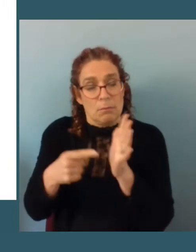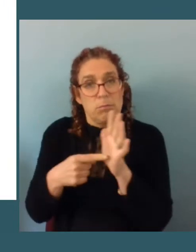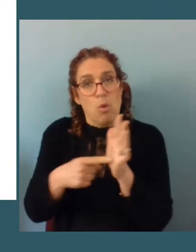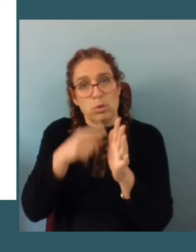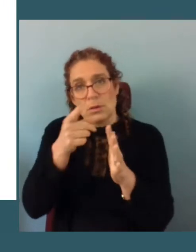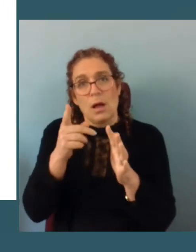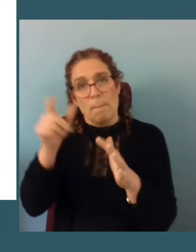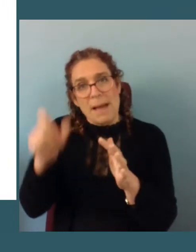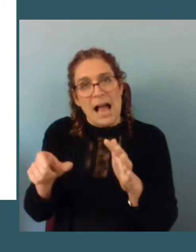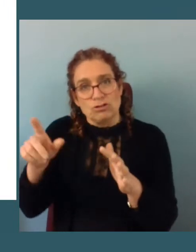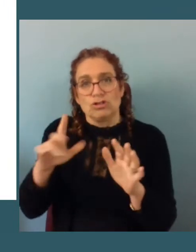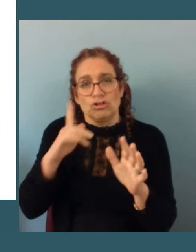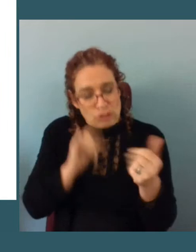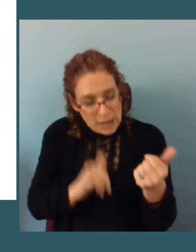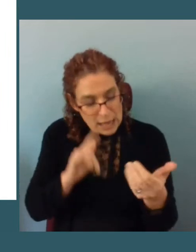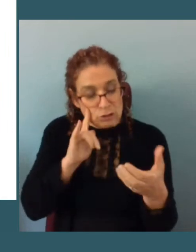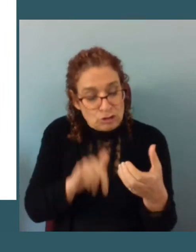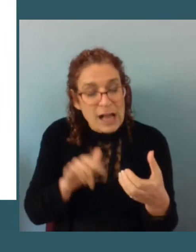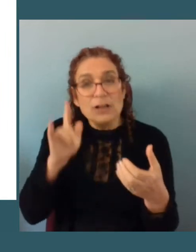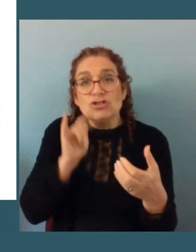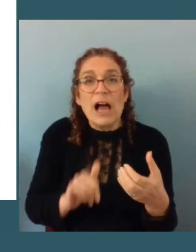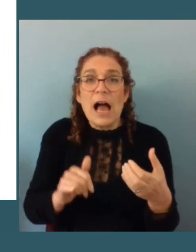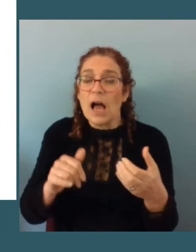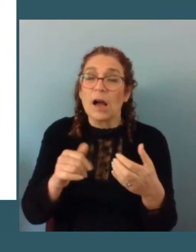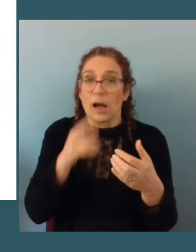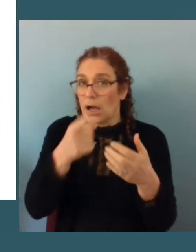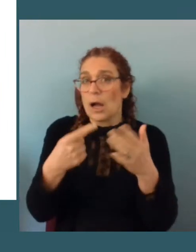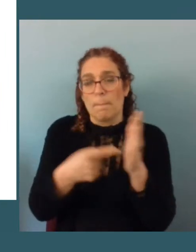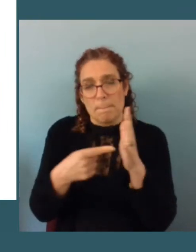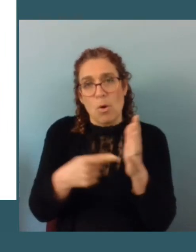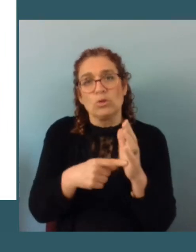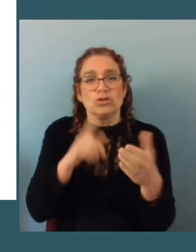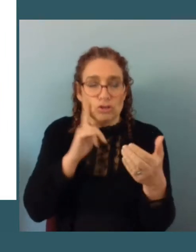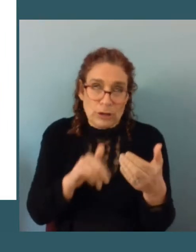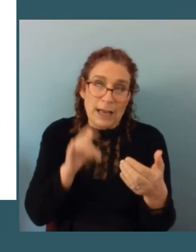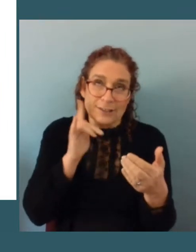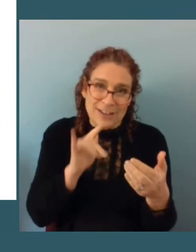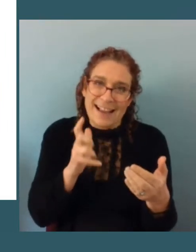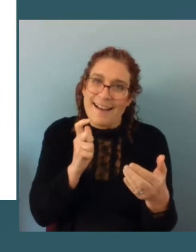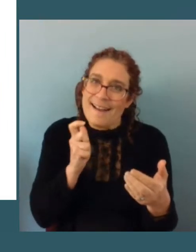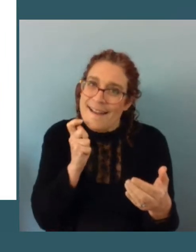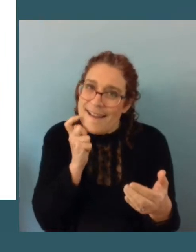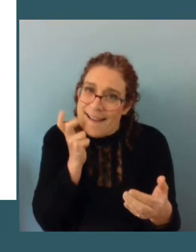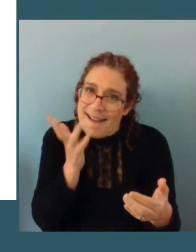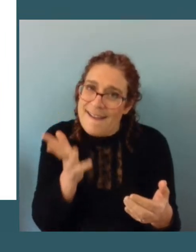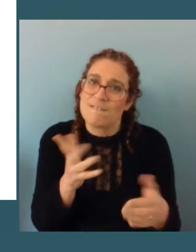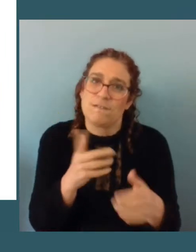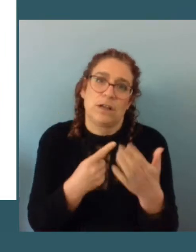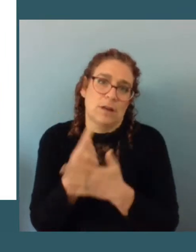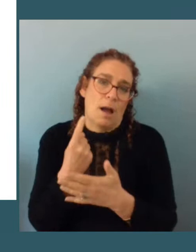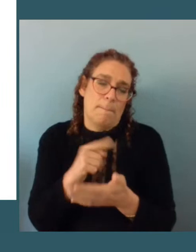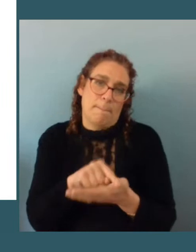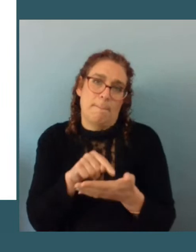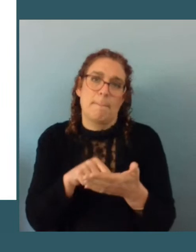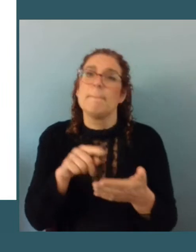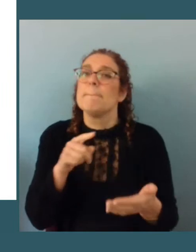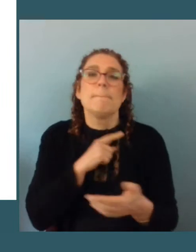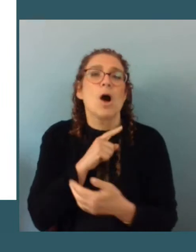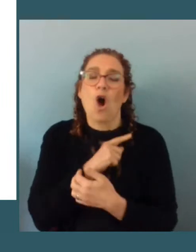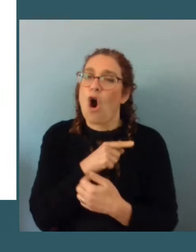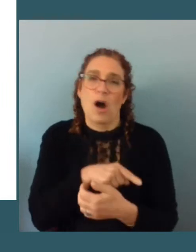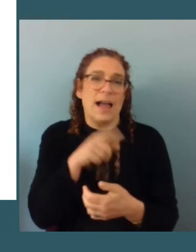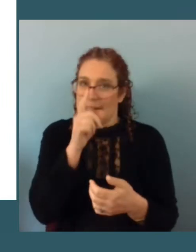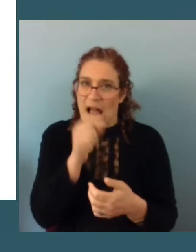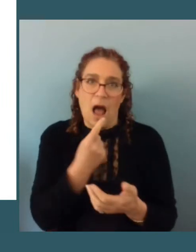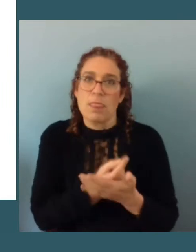every time. If you take anything from today, it's making sure they check everything every time, because it, like I say, it changes all